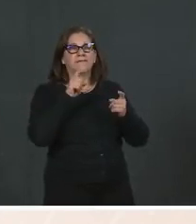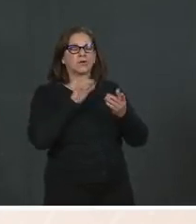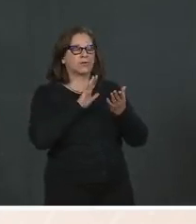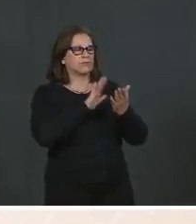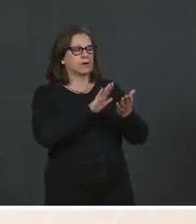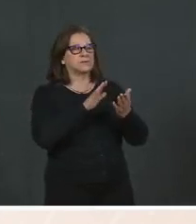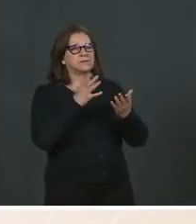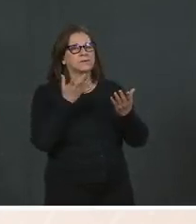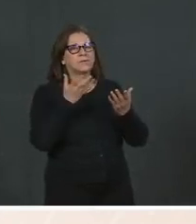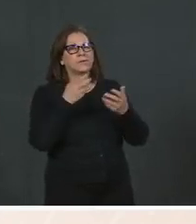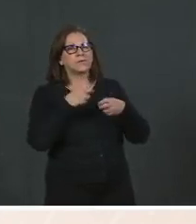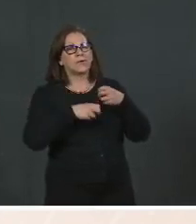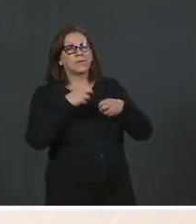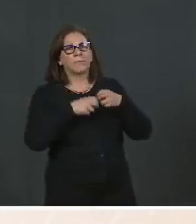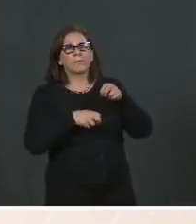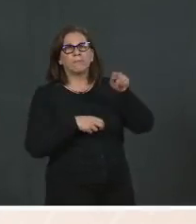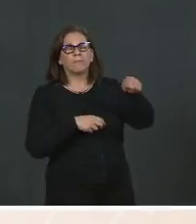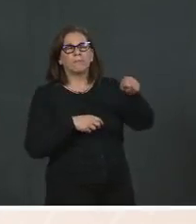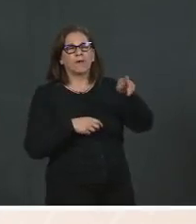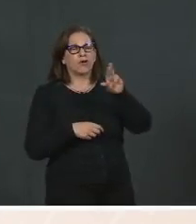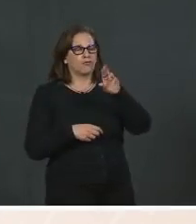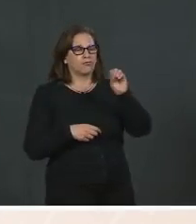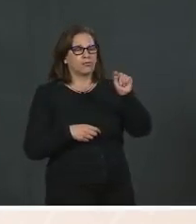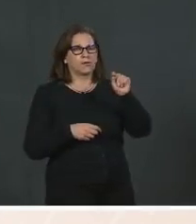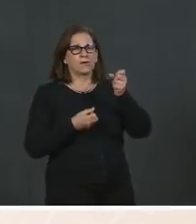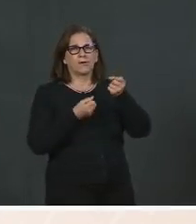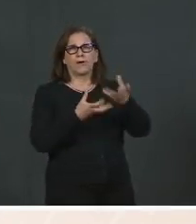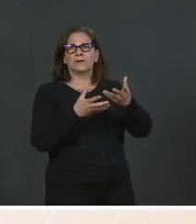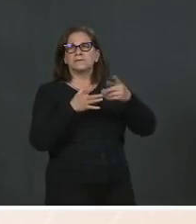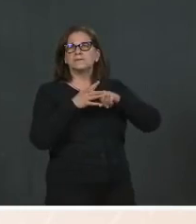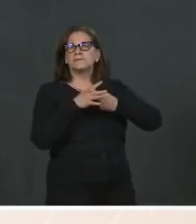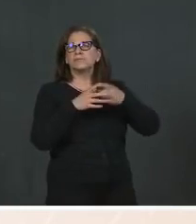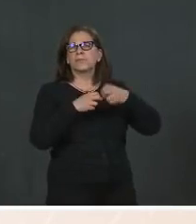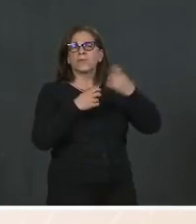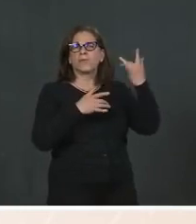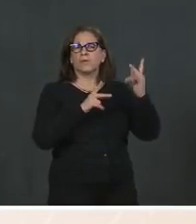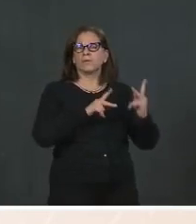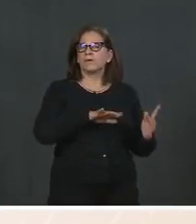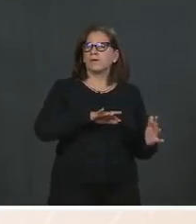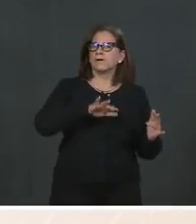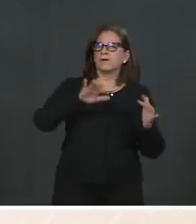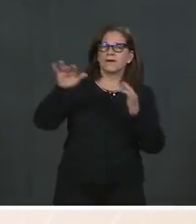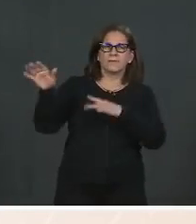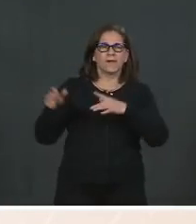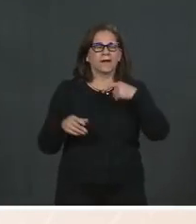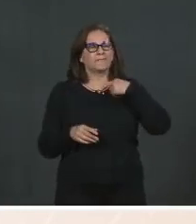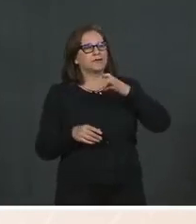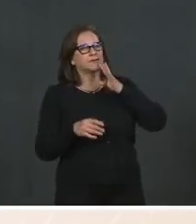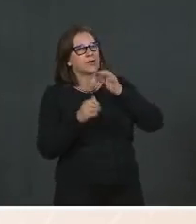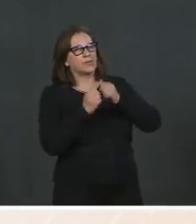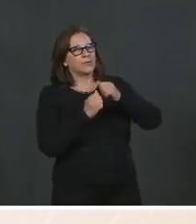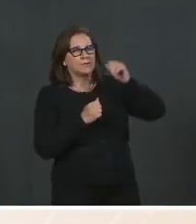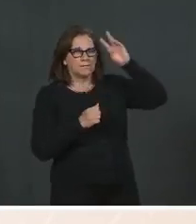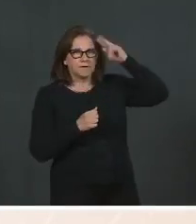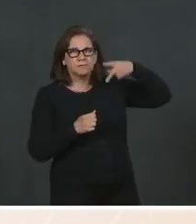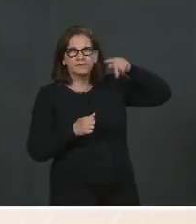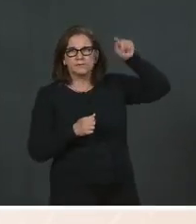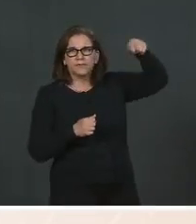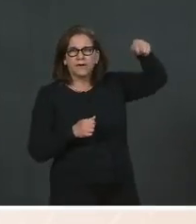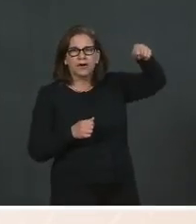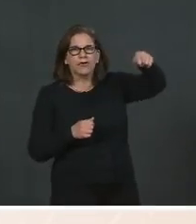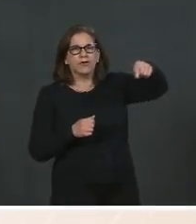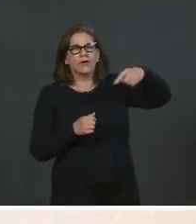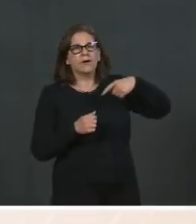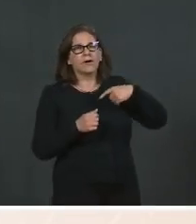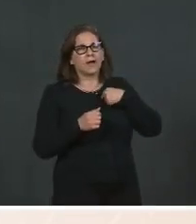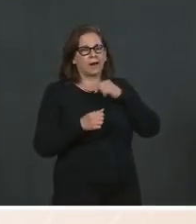be helping lead that effort, specifically the root causes, not the border. There's some confusion over that. I know we